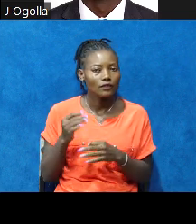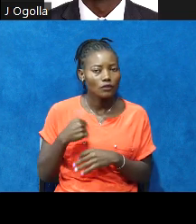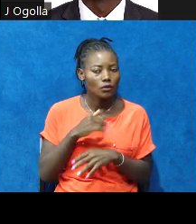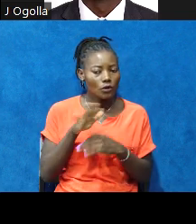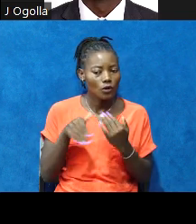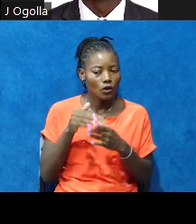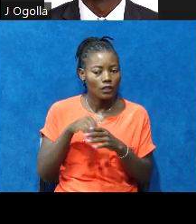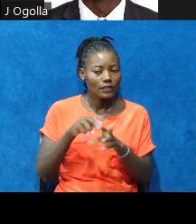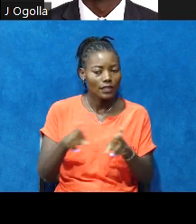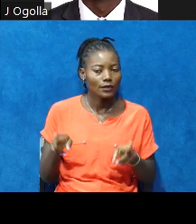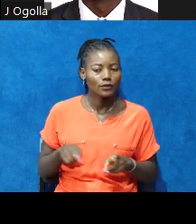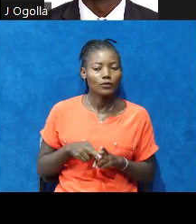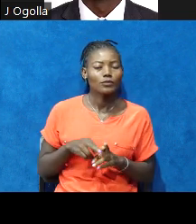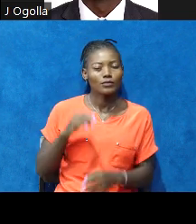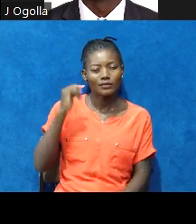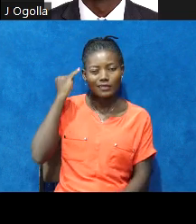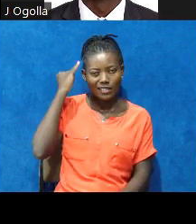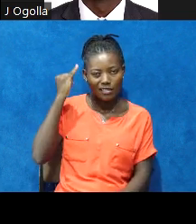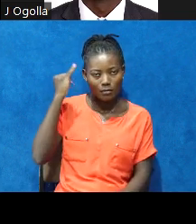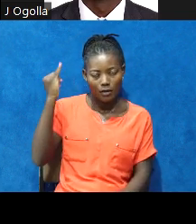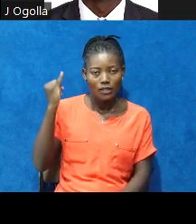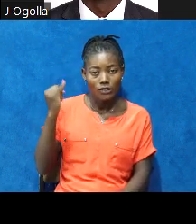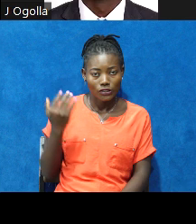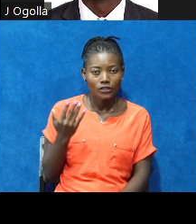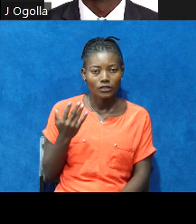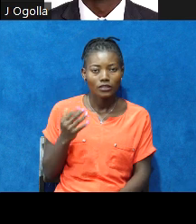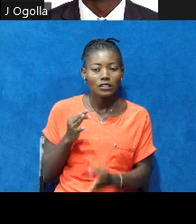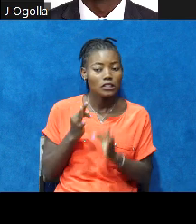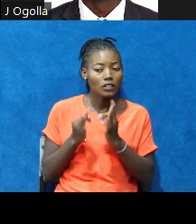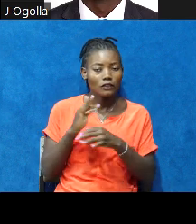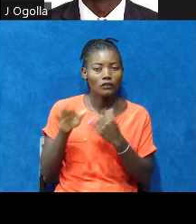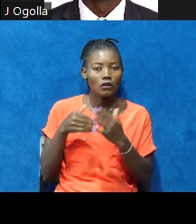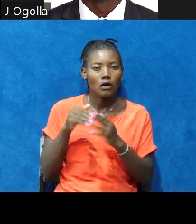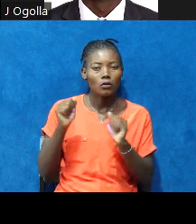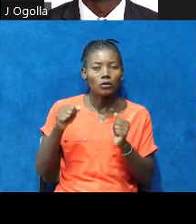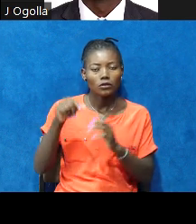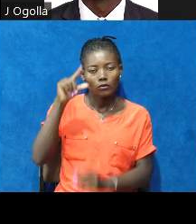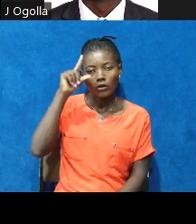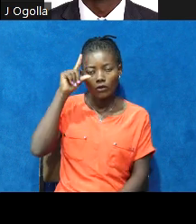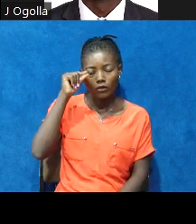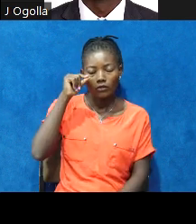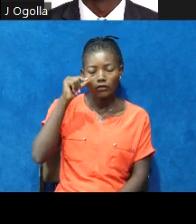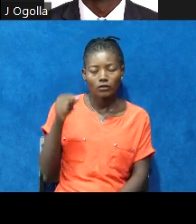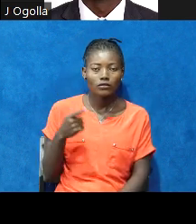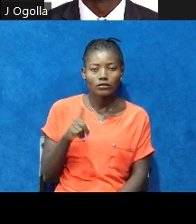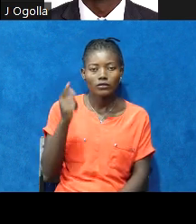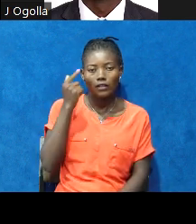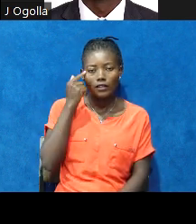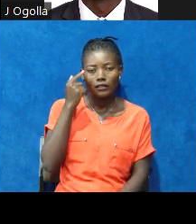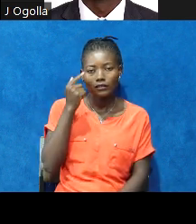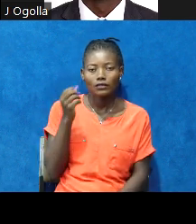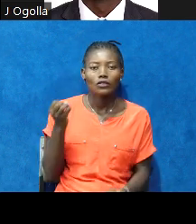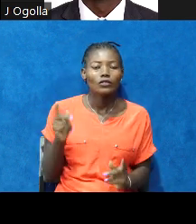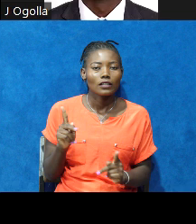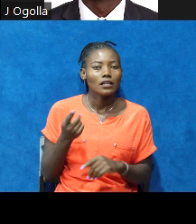If we were all in a room right now, okay, let me just imagine, let me describe something. If you can all close your eyes, I don't know if you've all closed your eyes, but